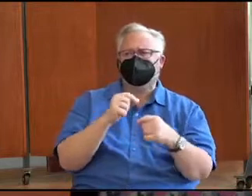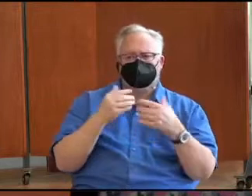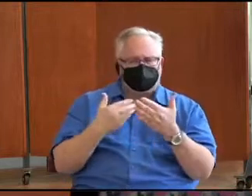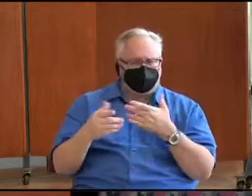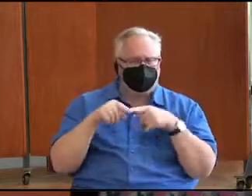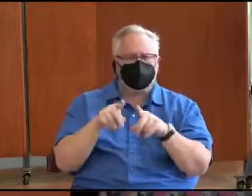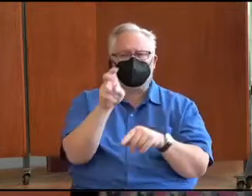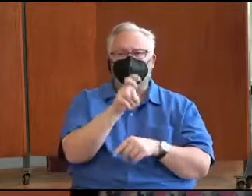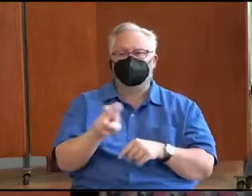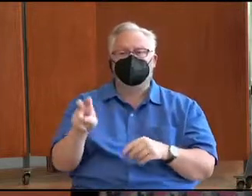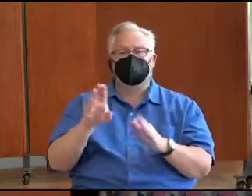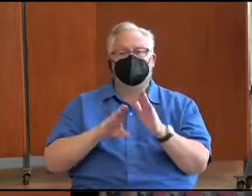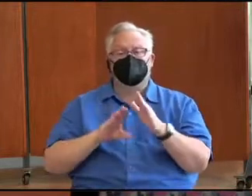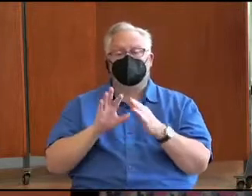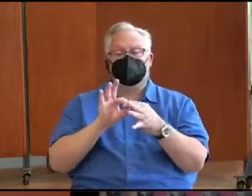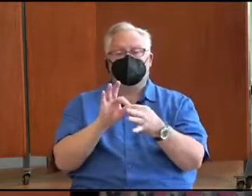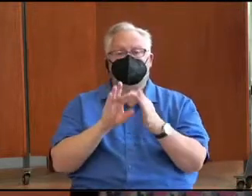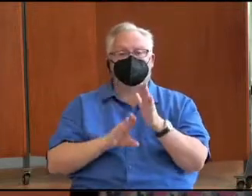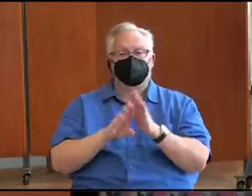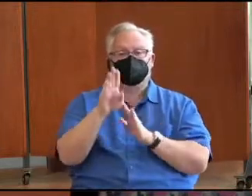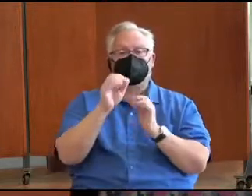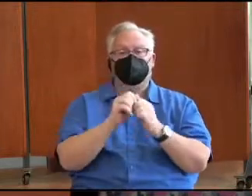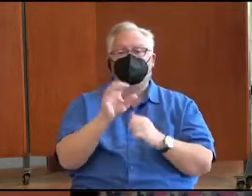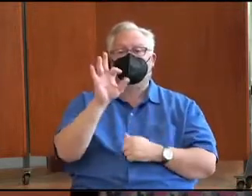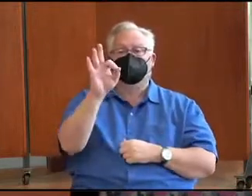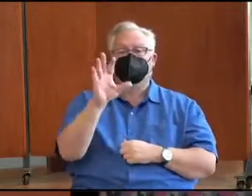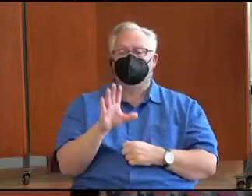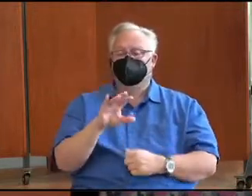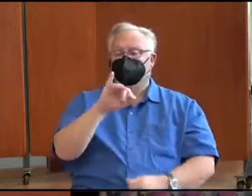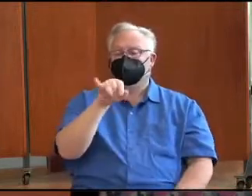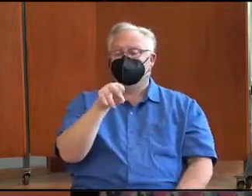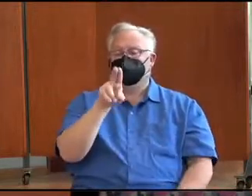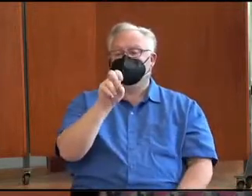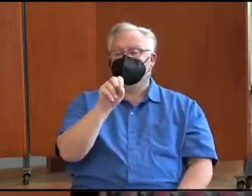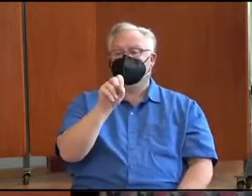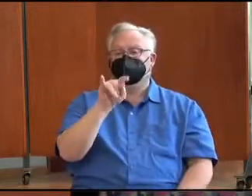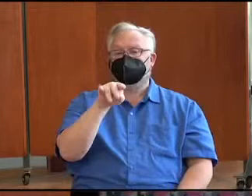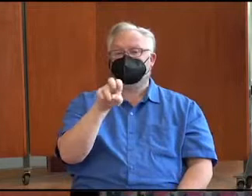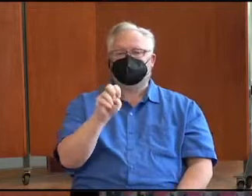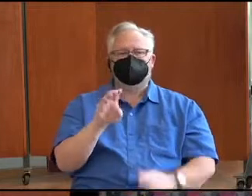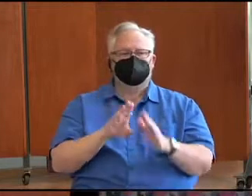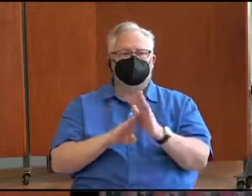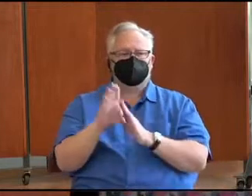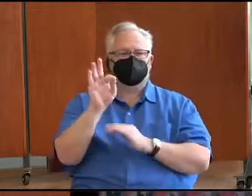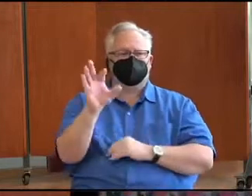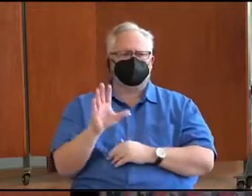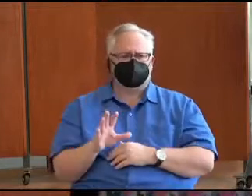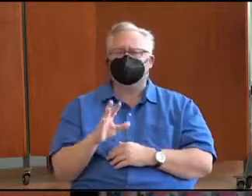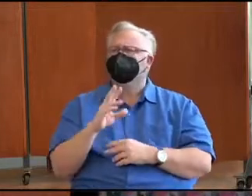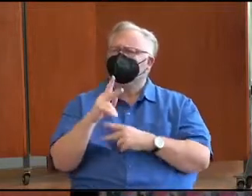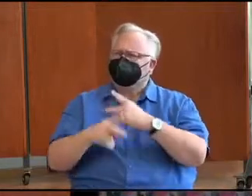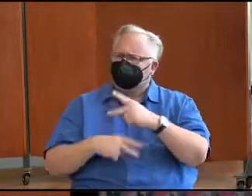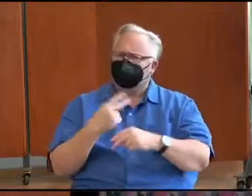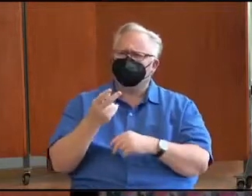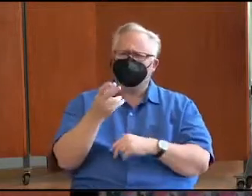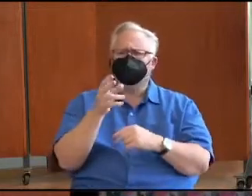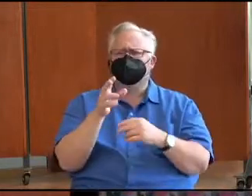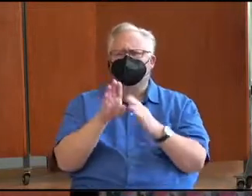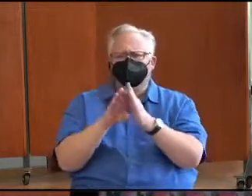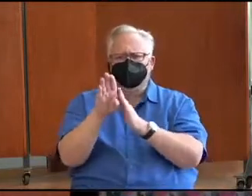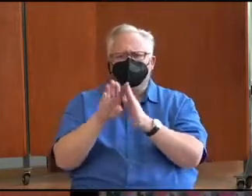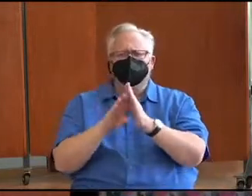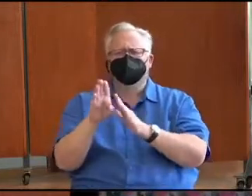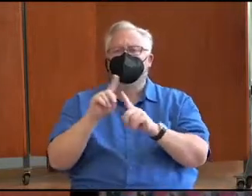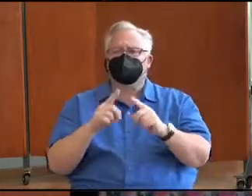you're nurturing with Reverend Justine, a developmental ministry, is a time of transition, and yet there's solidity and relationship